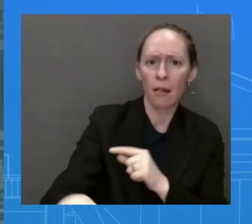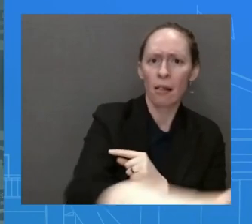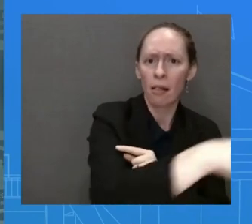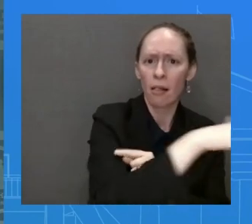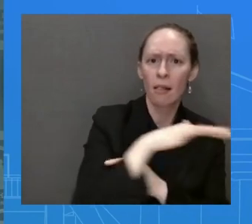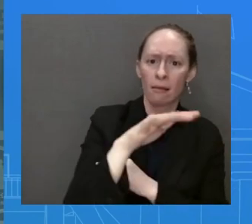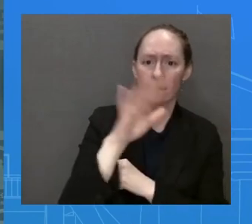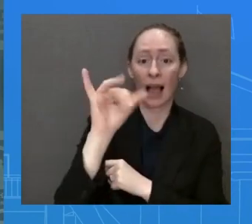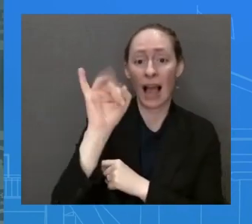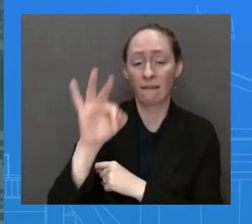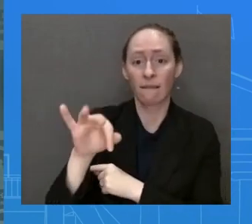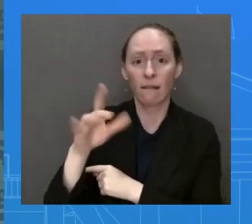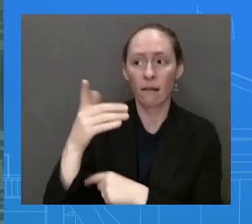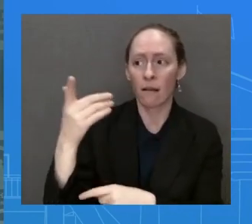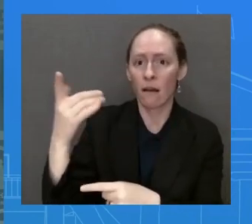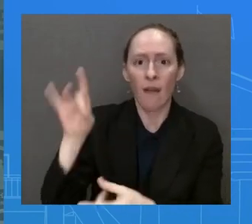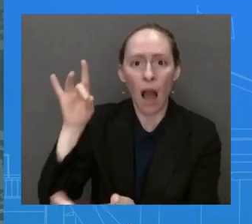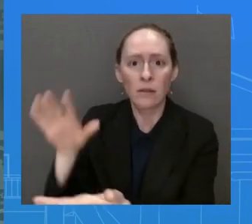big picture, not necessarily